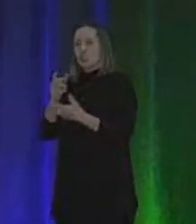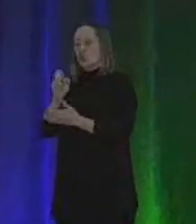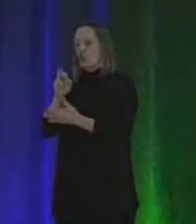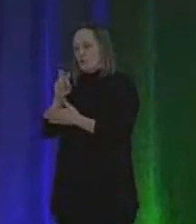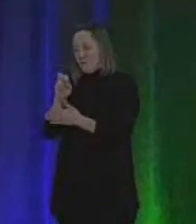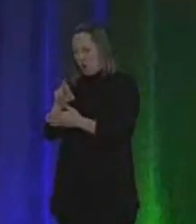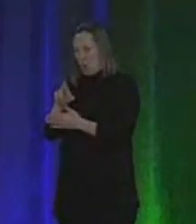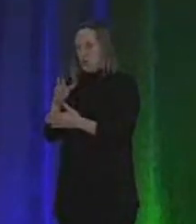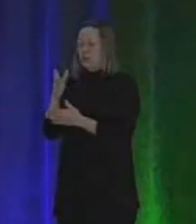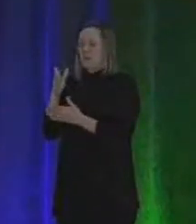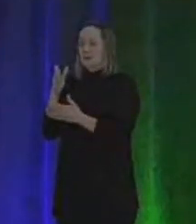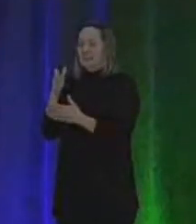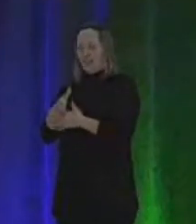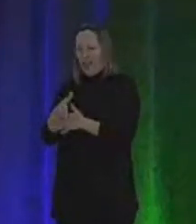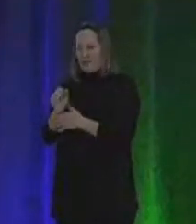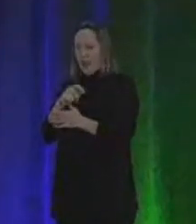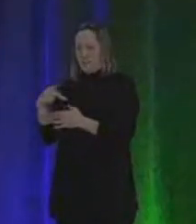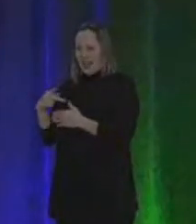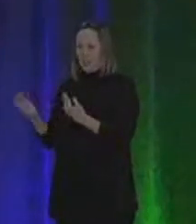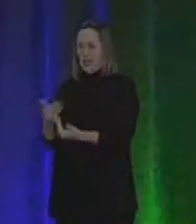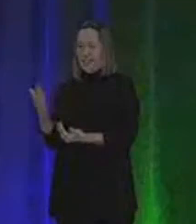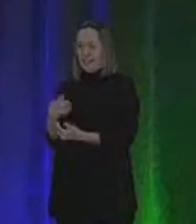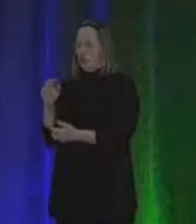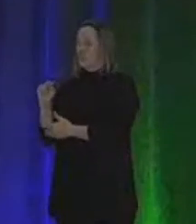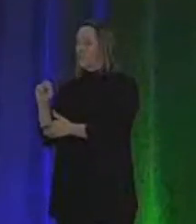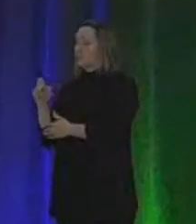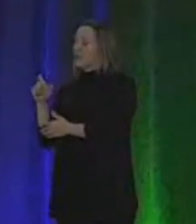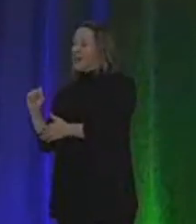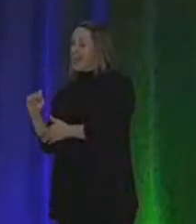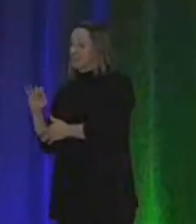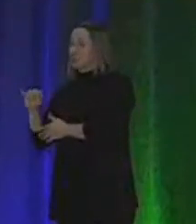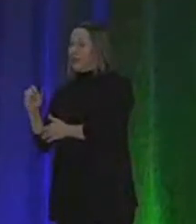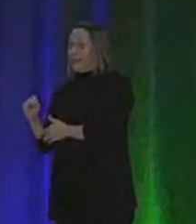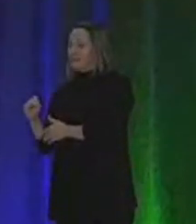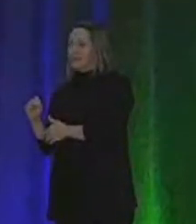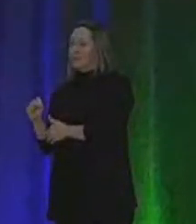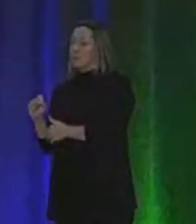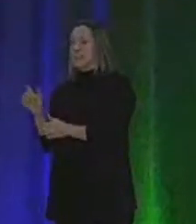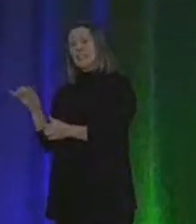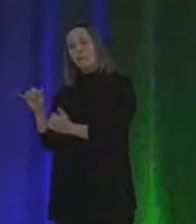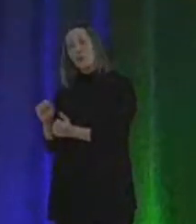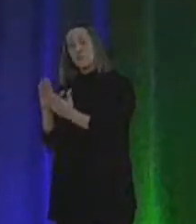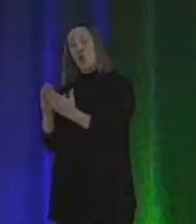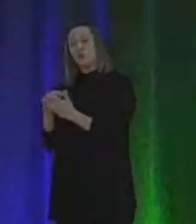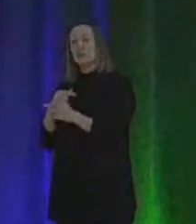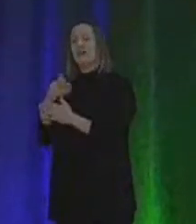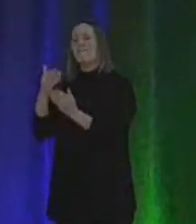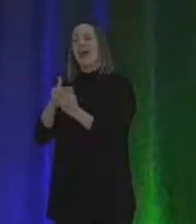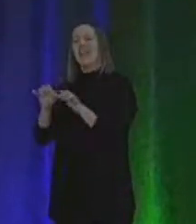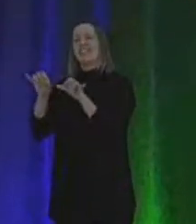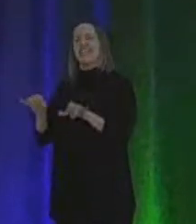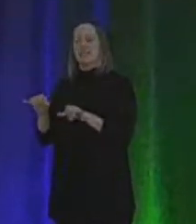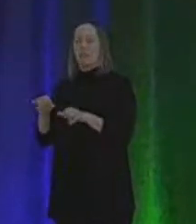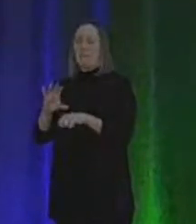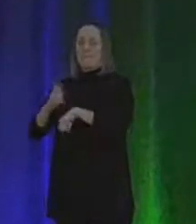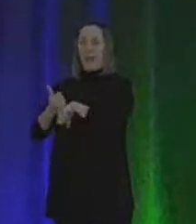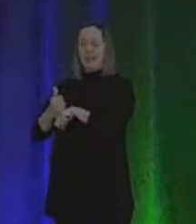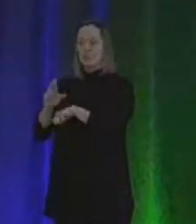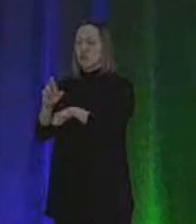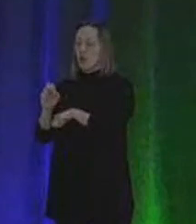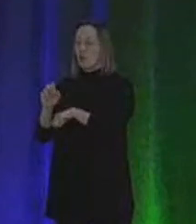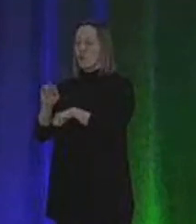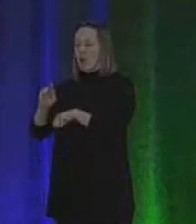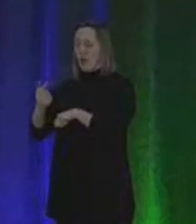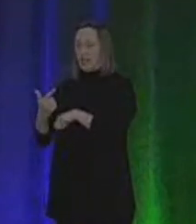applications easier. And so Next.js took a slightly different approach when it comes to routing. It does what's called file system-based routing, where every